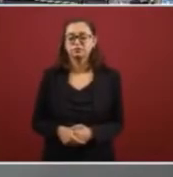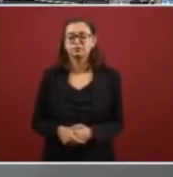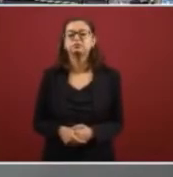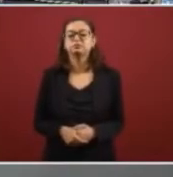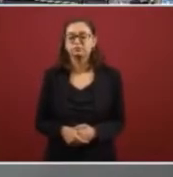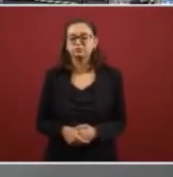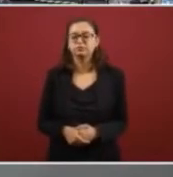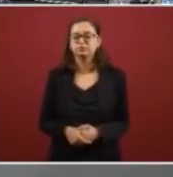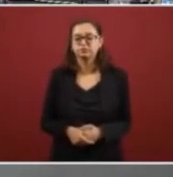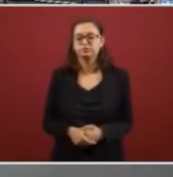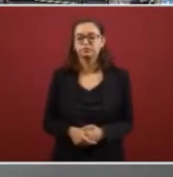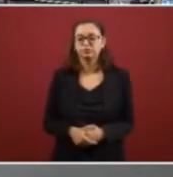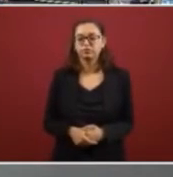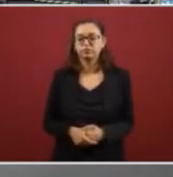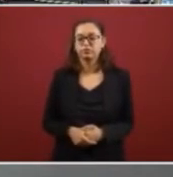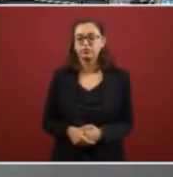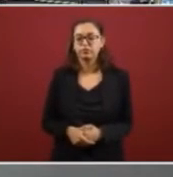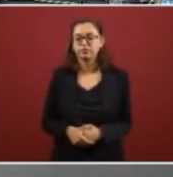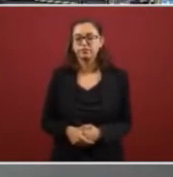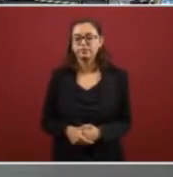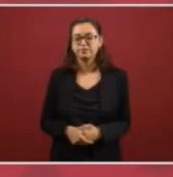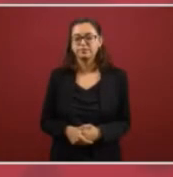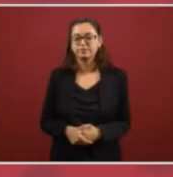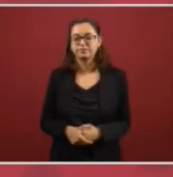Oh, yeah.